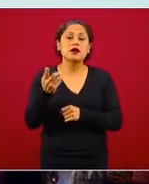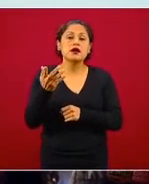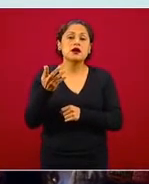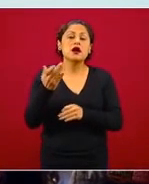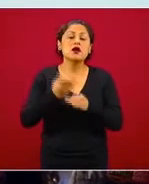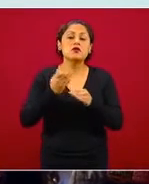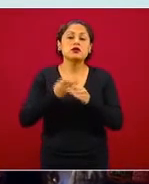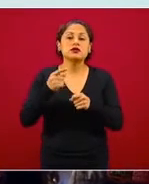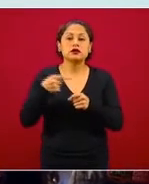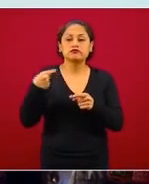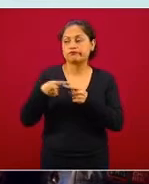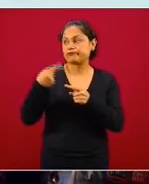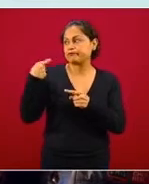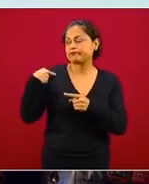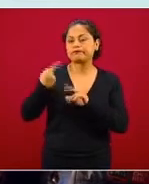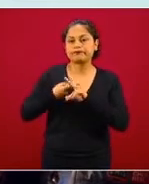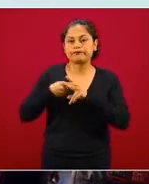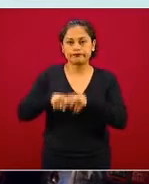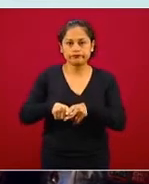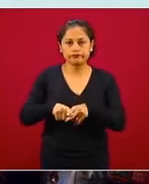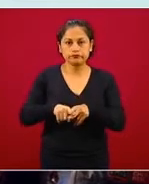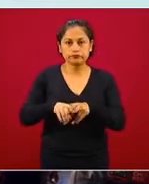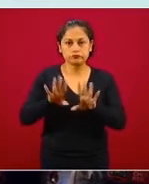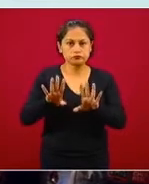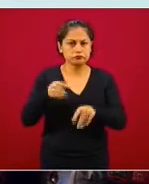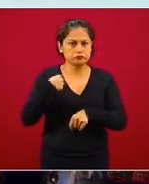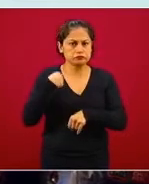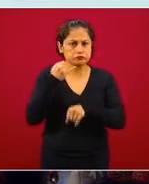positively documented. They've been tested. We have